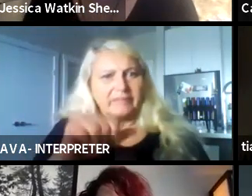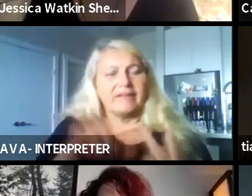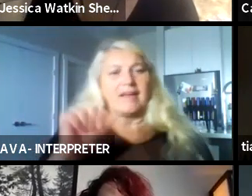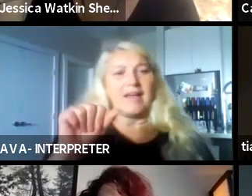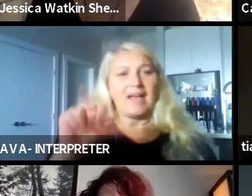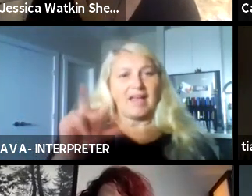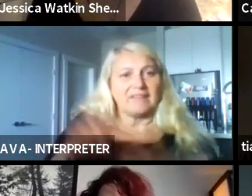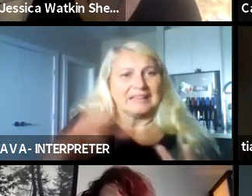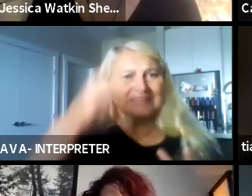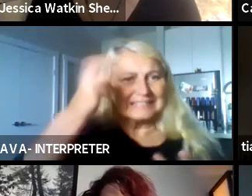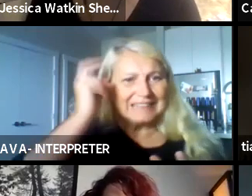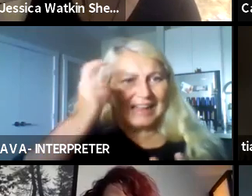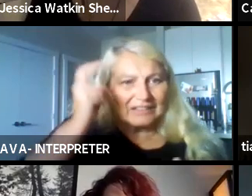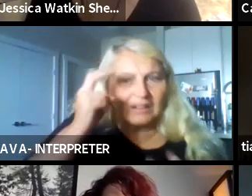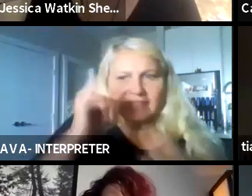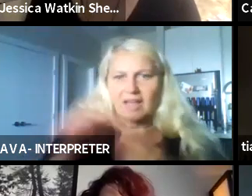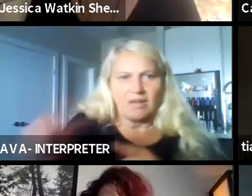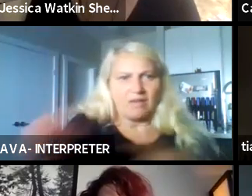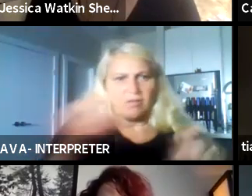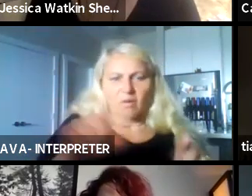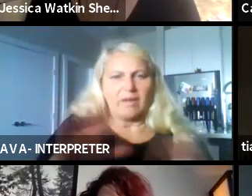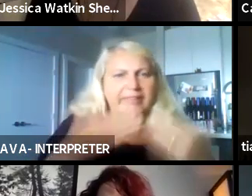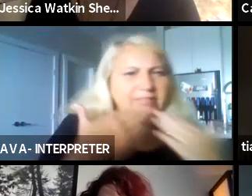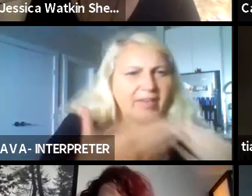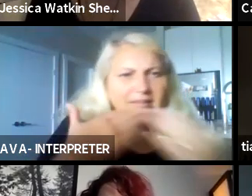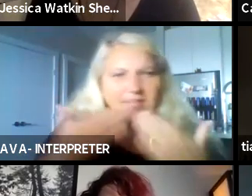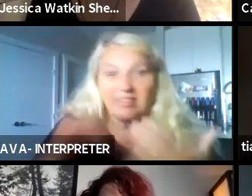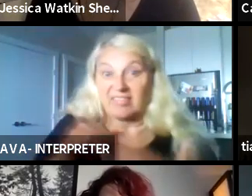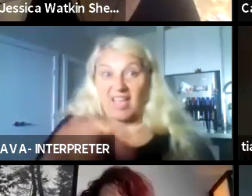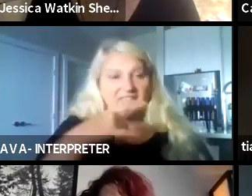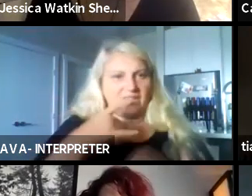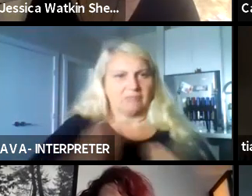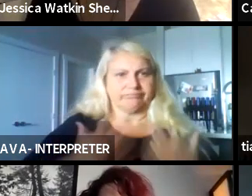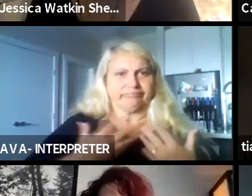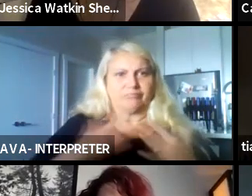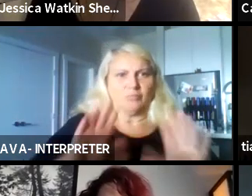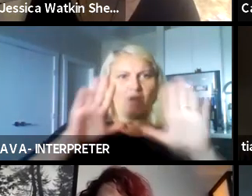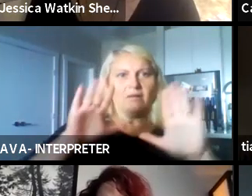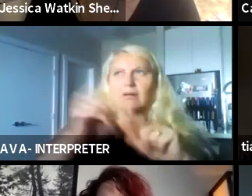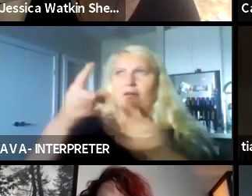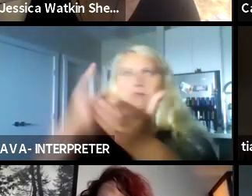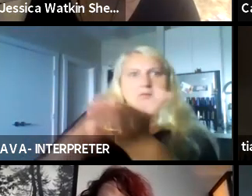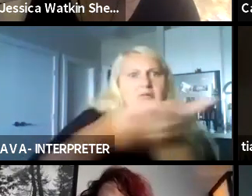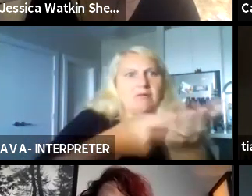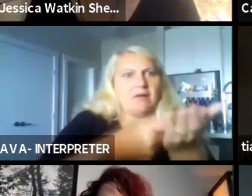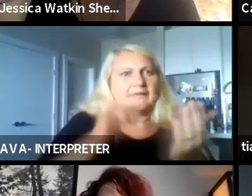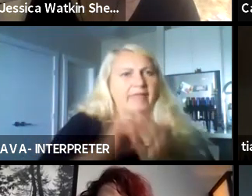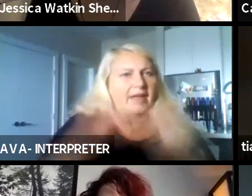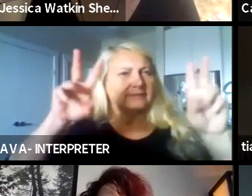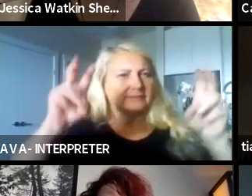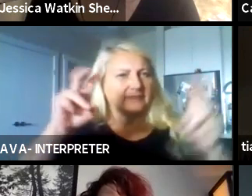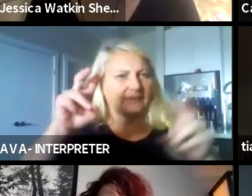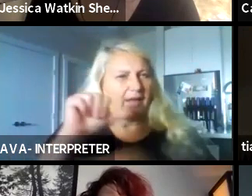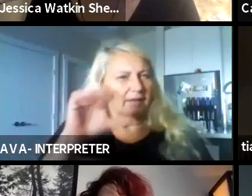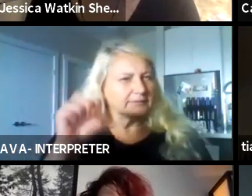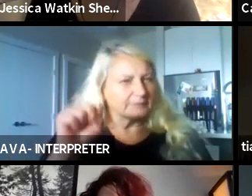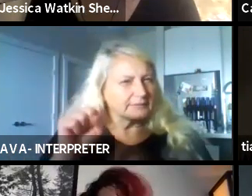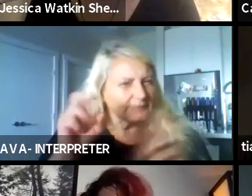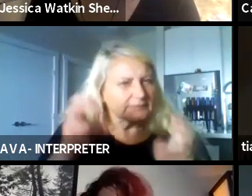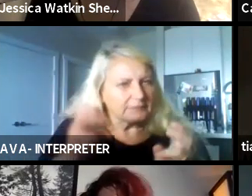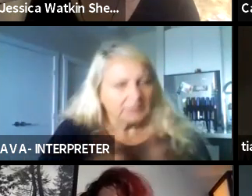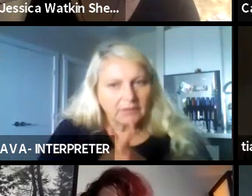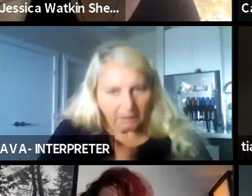not sure who else was involved in that exchange, but thank you to everyone. That was wonderful. Thank you. Can I just